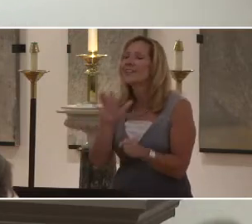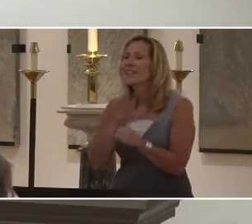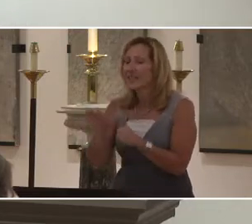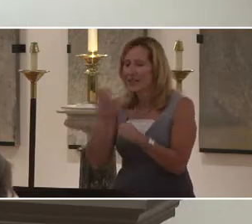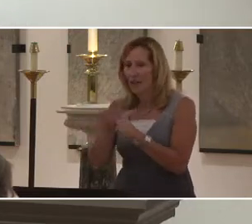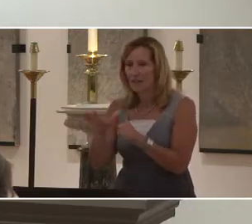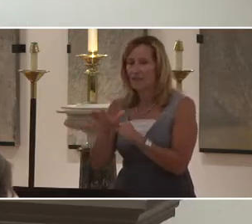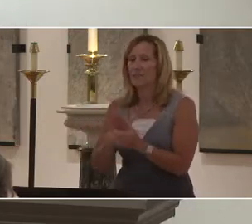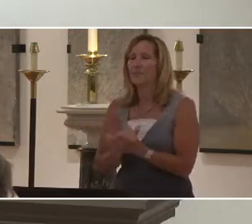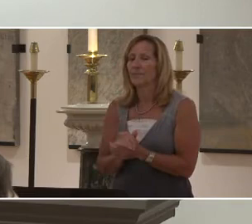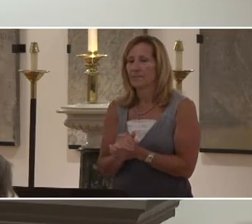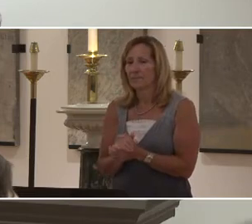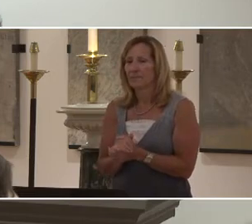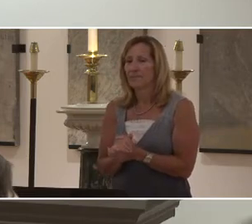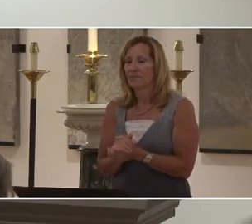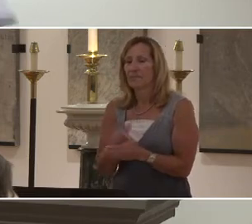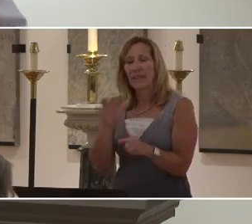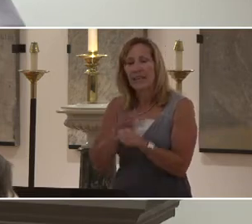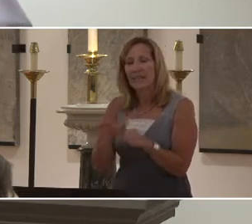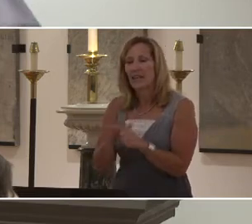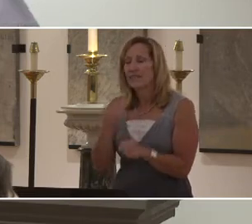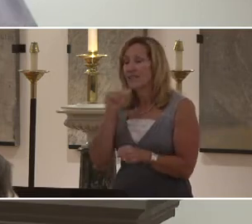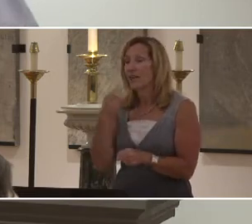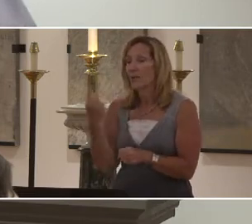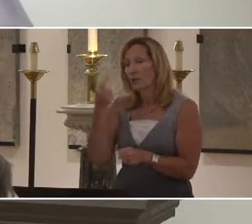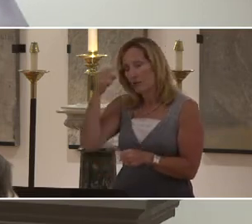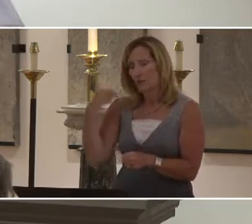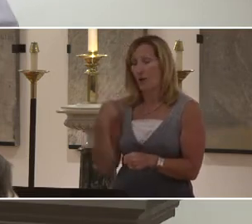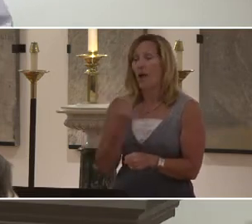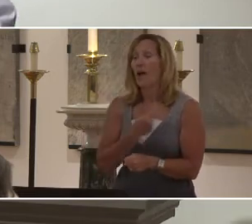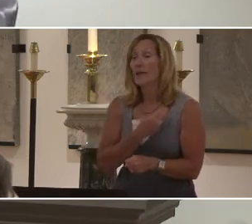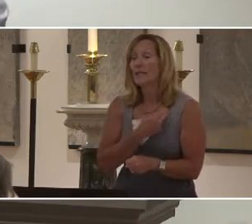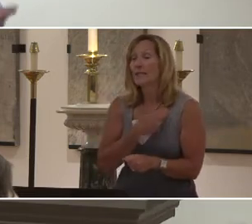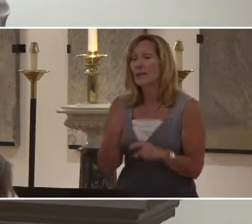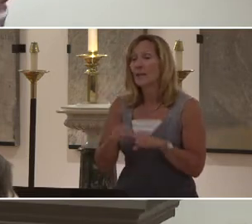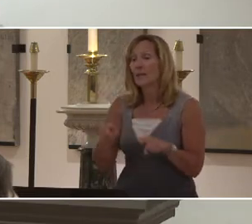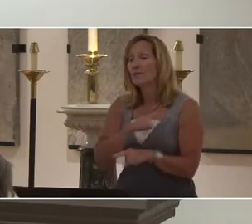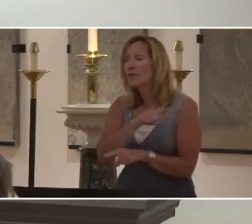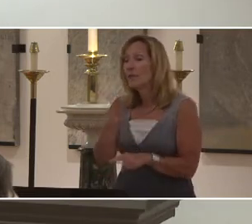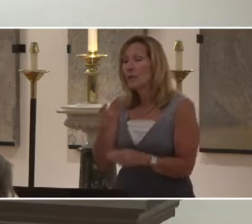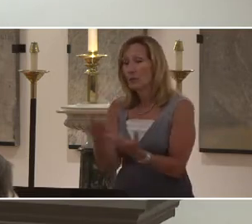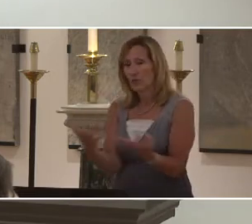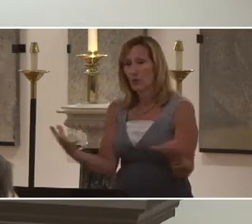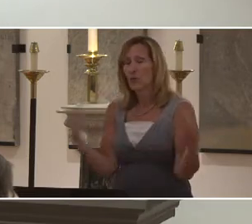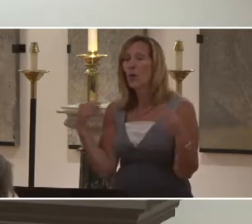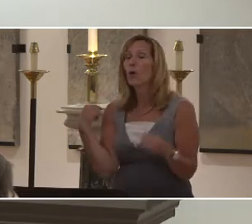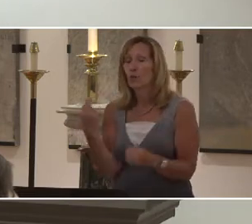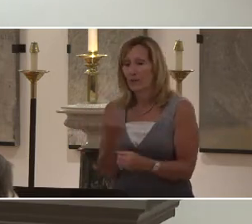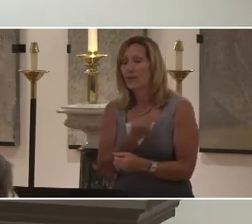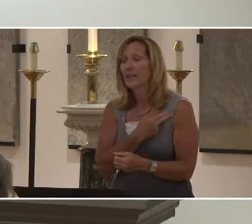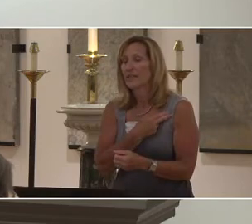enough. Enough not only for us, but for those around us.